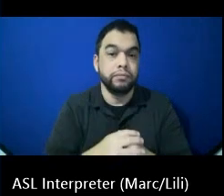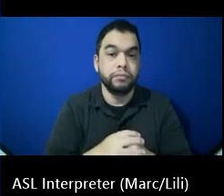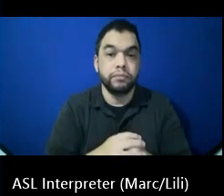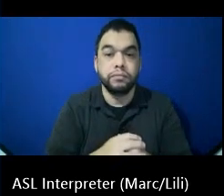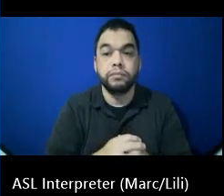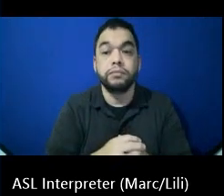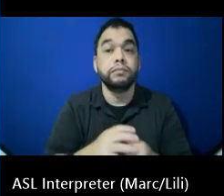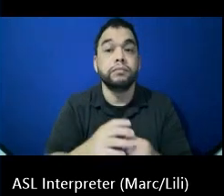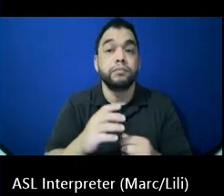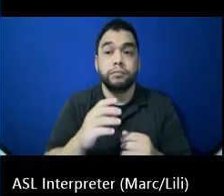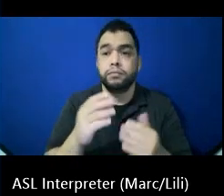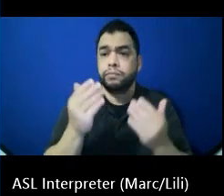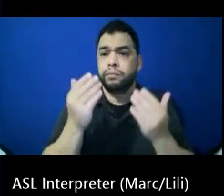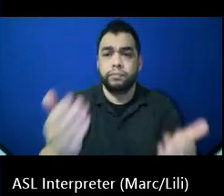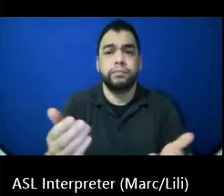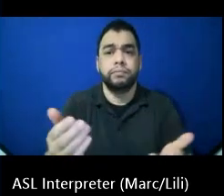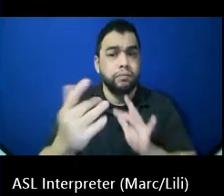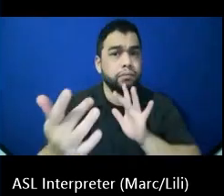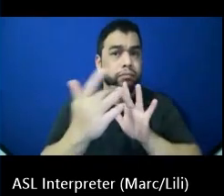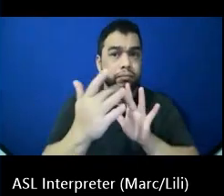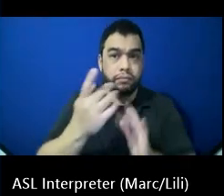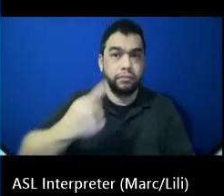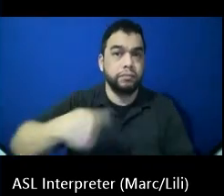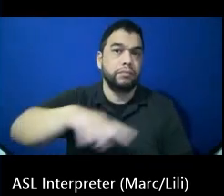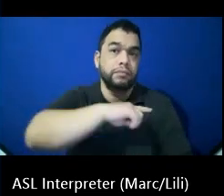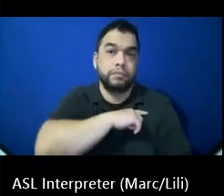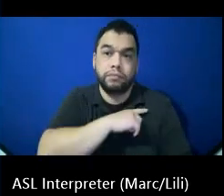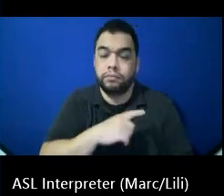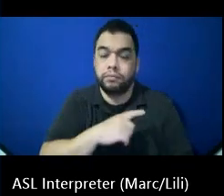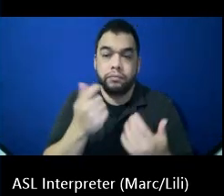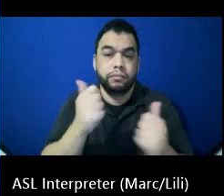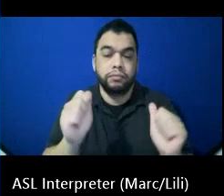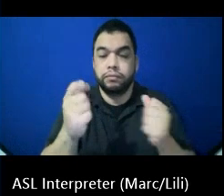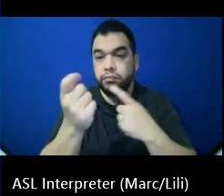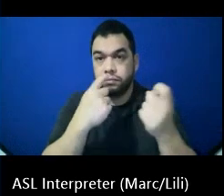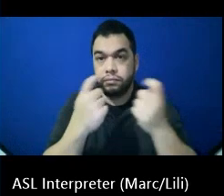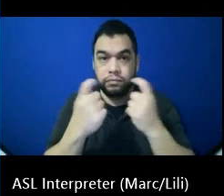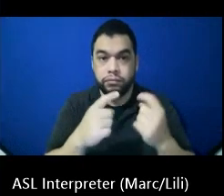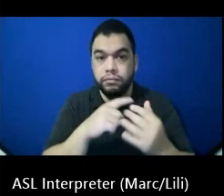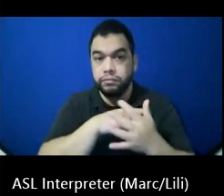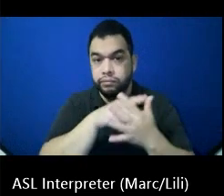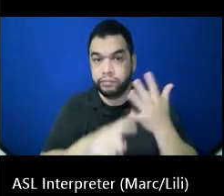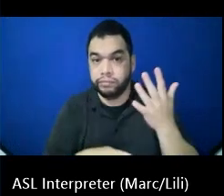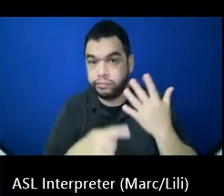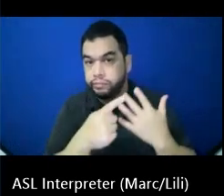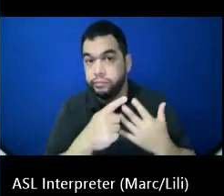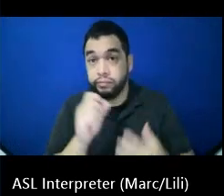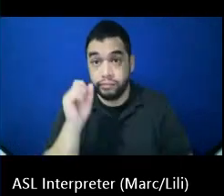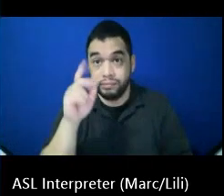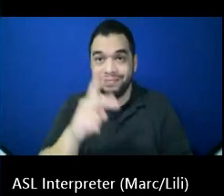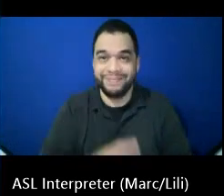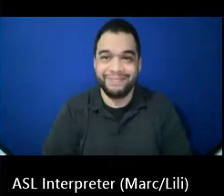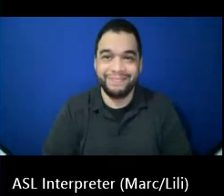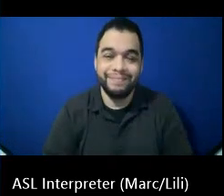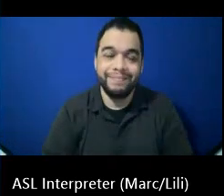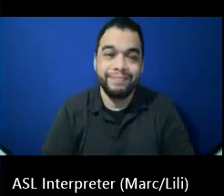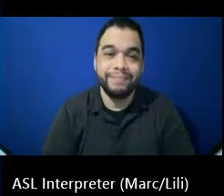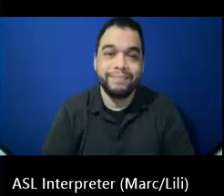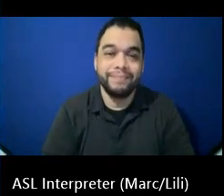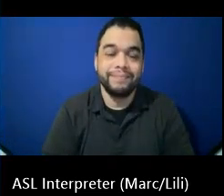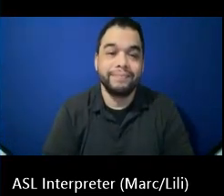your feedback, your comments. So please talk to us and register in our series.